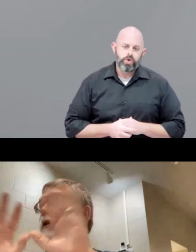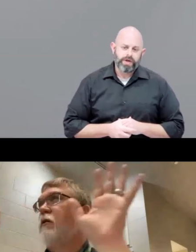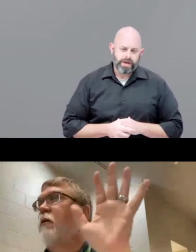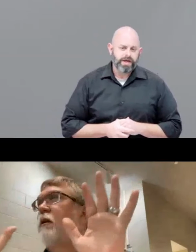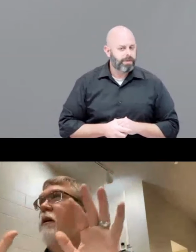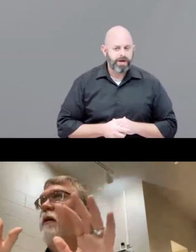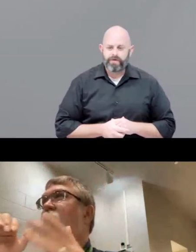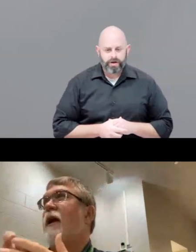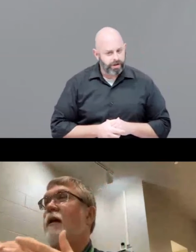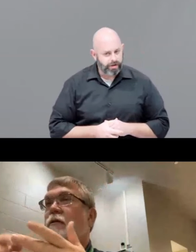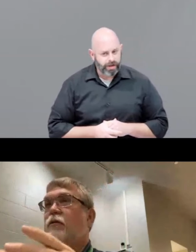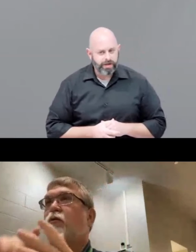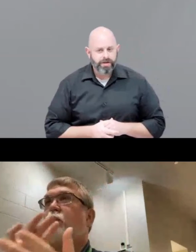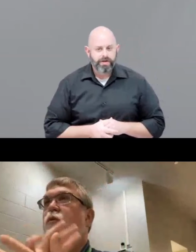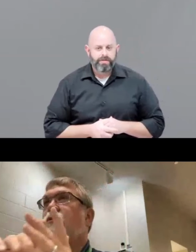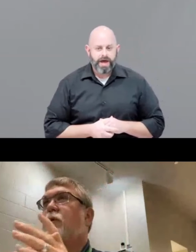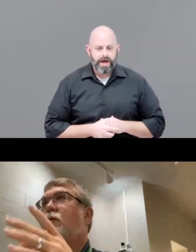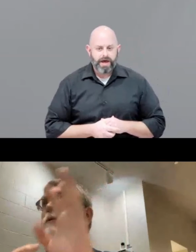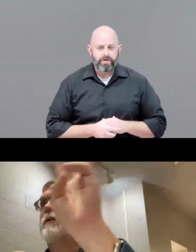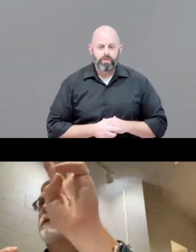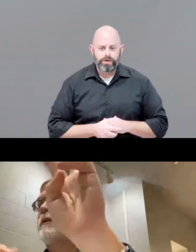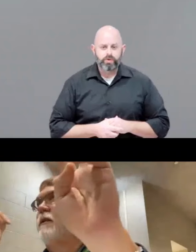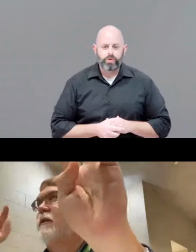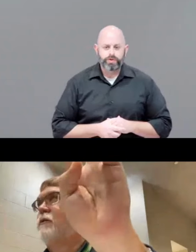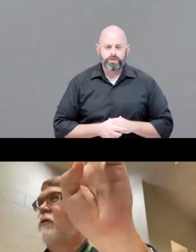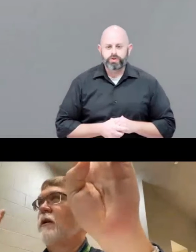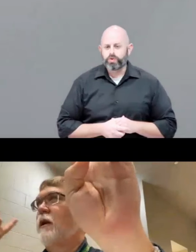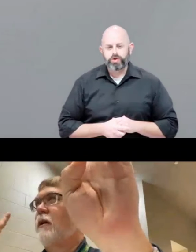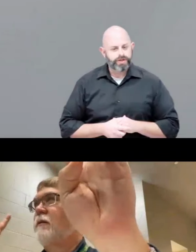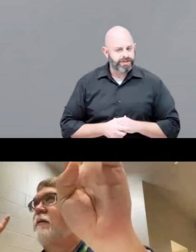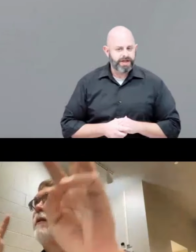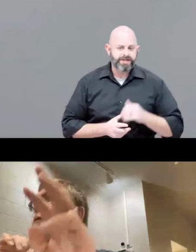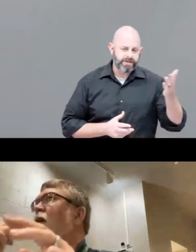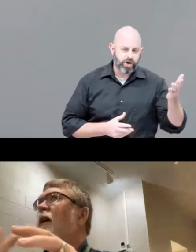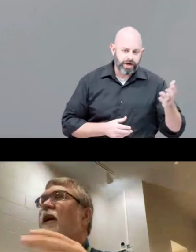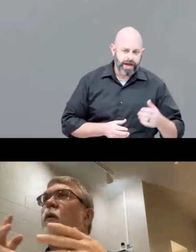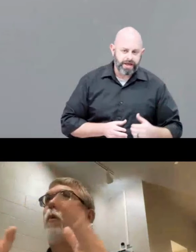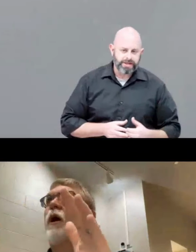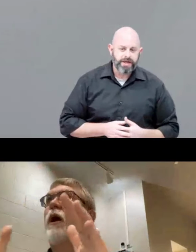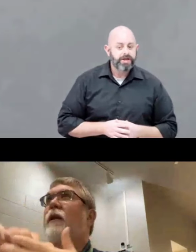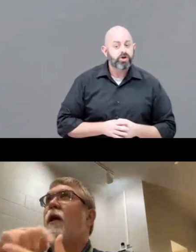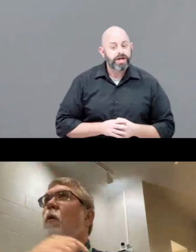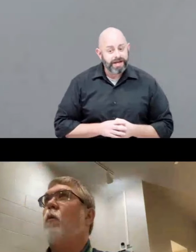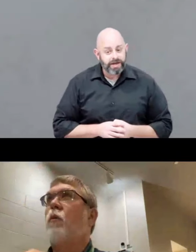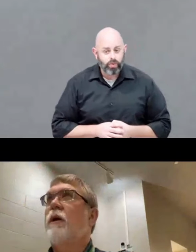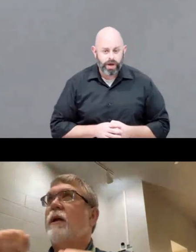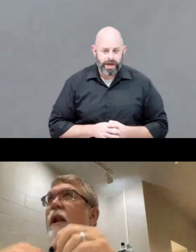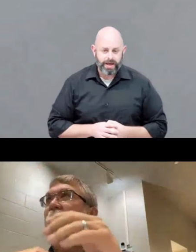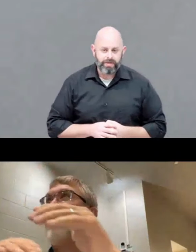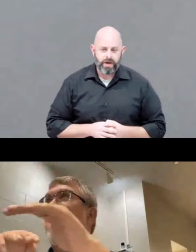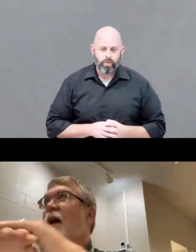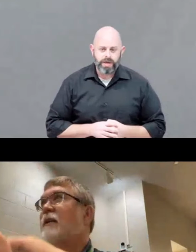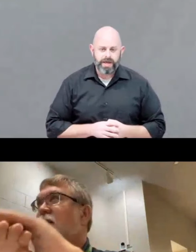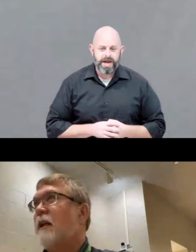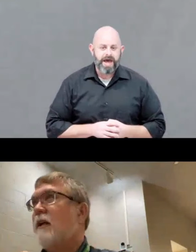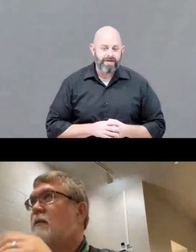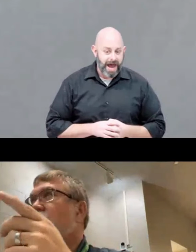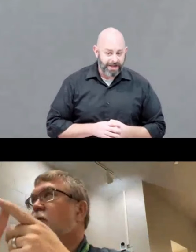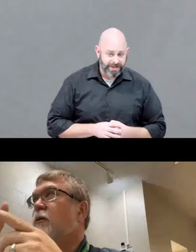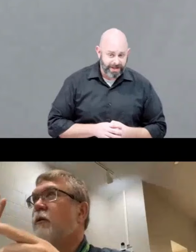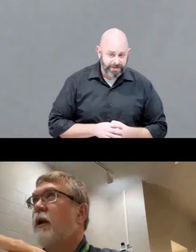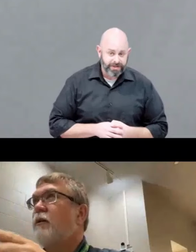So you had explained it very clearly that when the school starts at 6, they start at 8. Is there any way that we